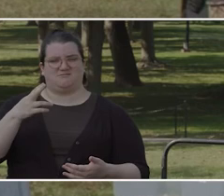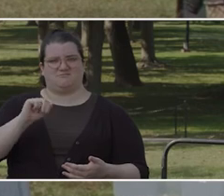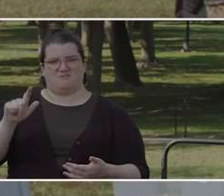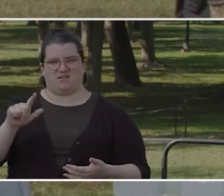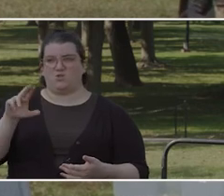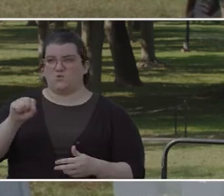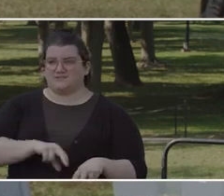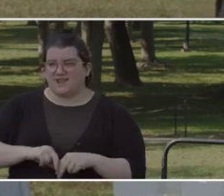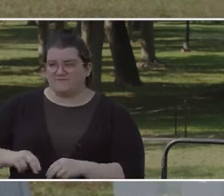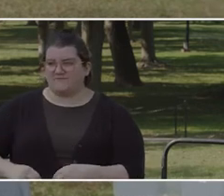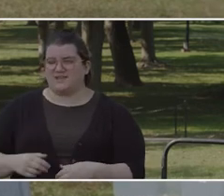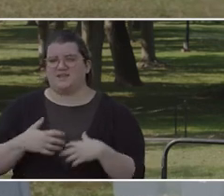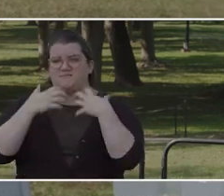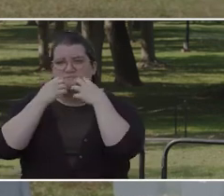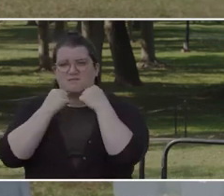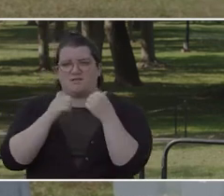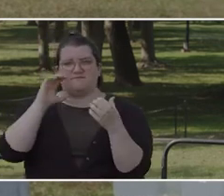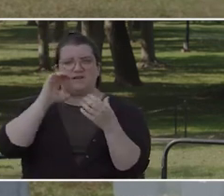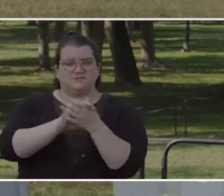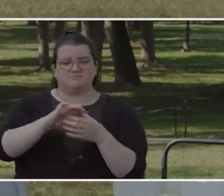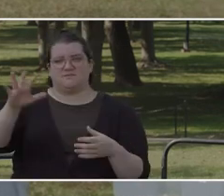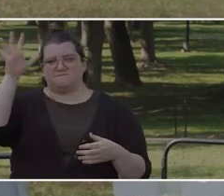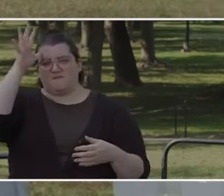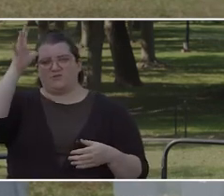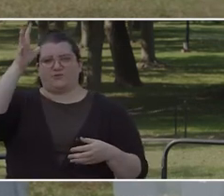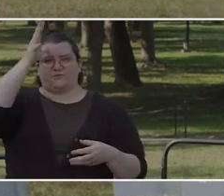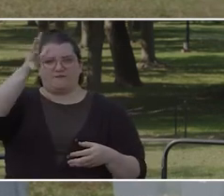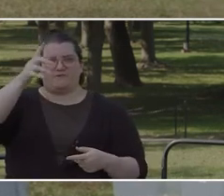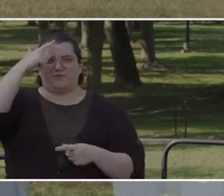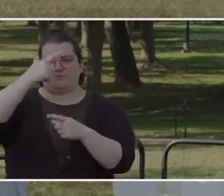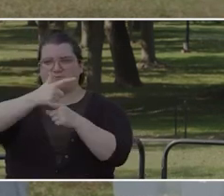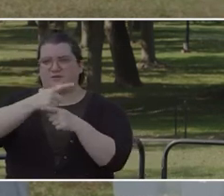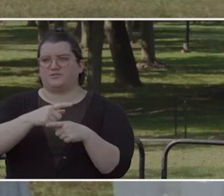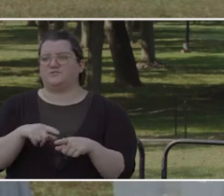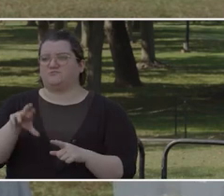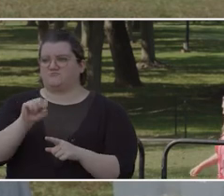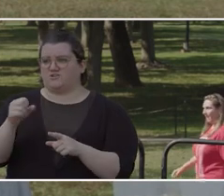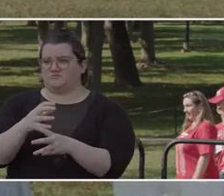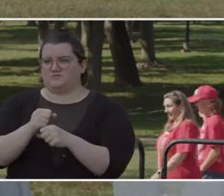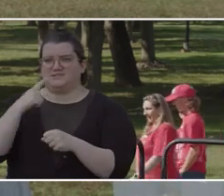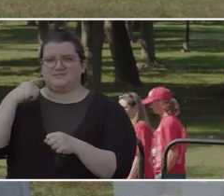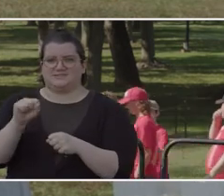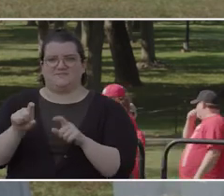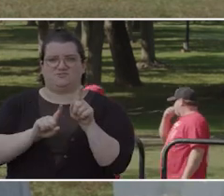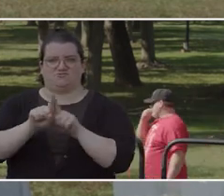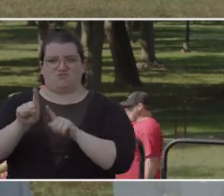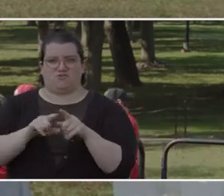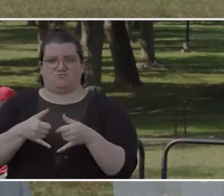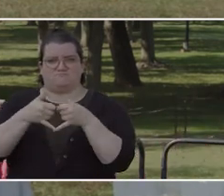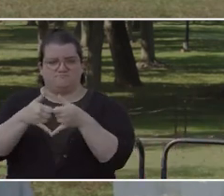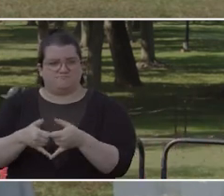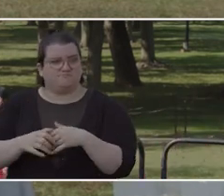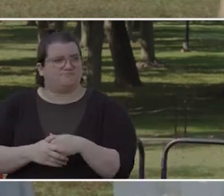husband, father, grandfather, and brother. Ross was the recipient of the Silver Star Medal. He